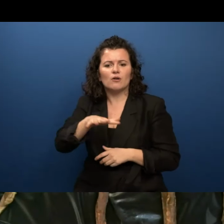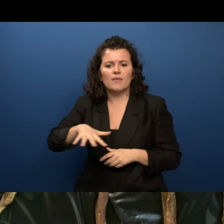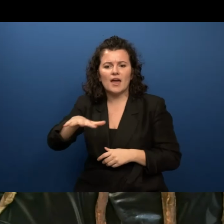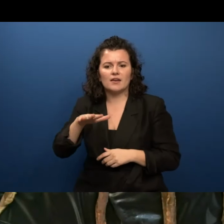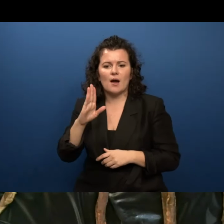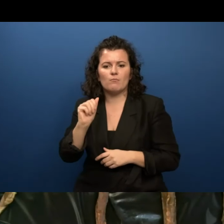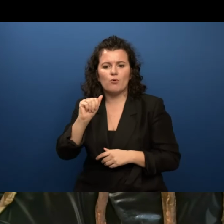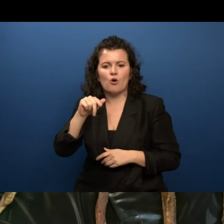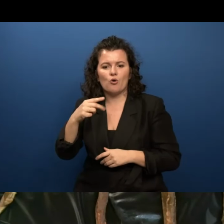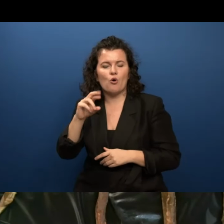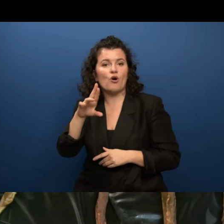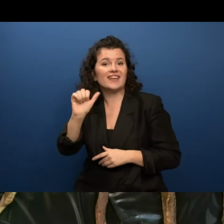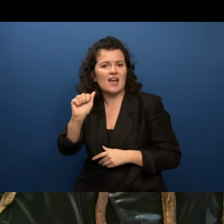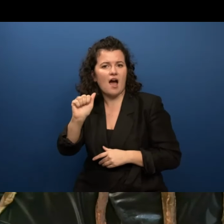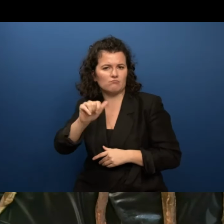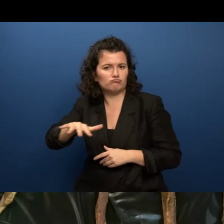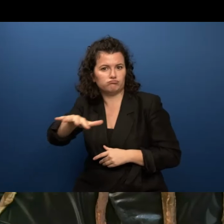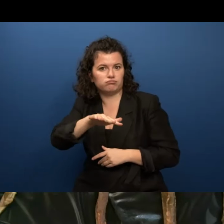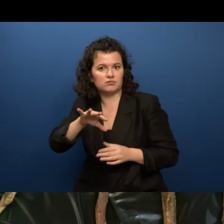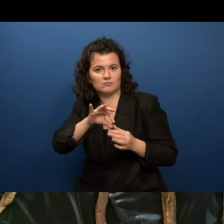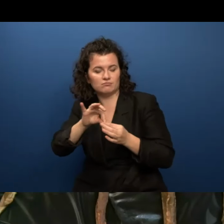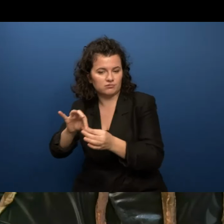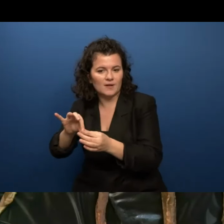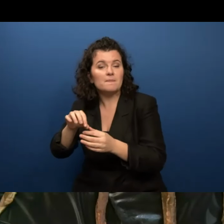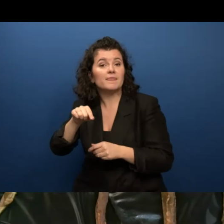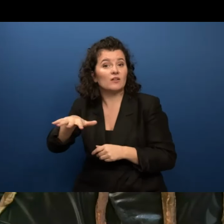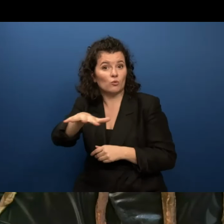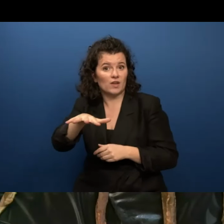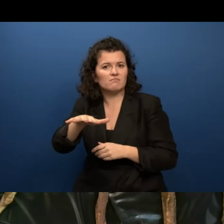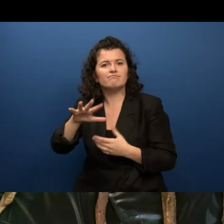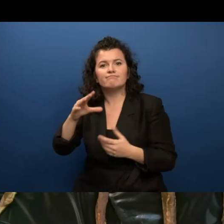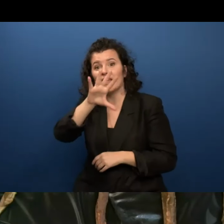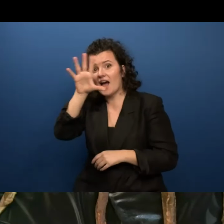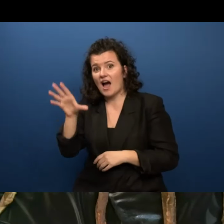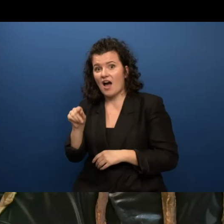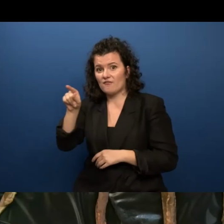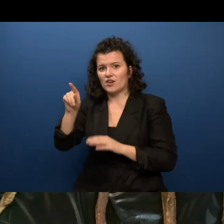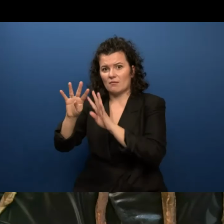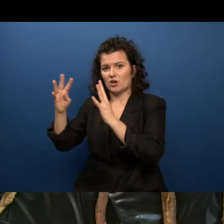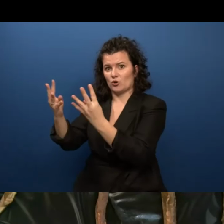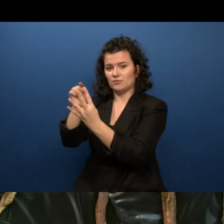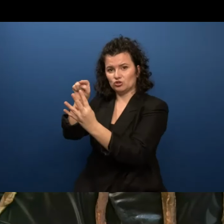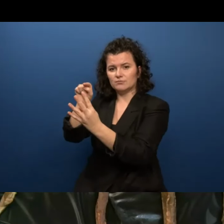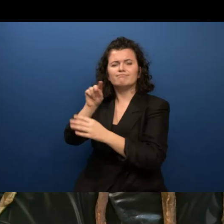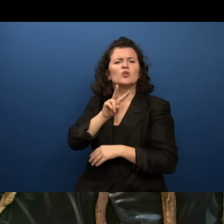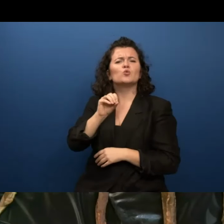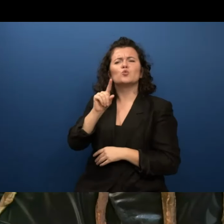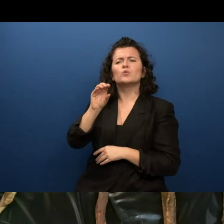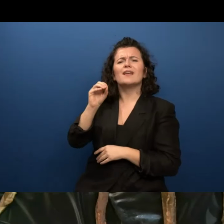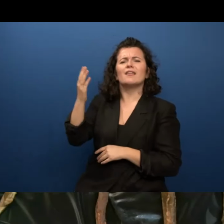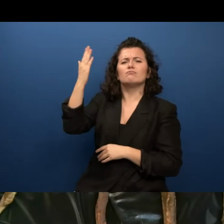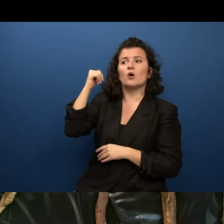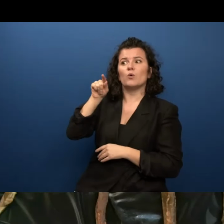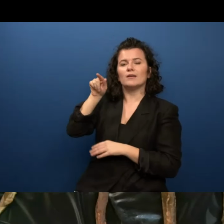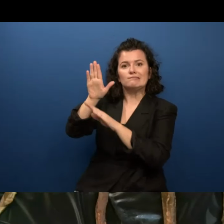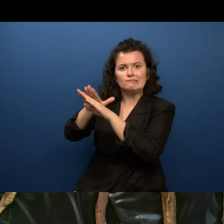African Commission, and later on we had a ruling at the African Commission way back in 2010. And